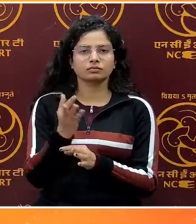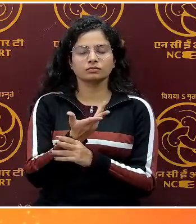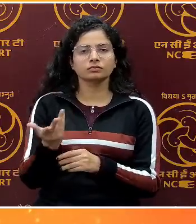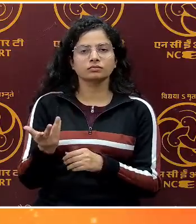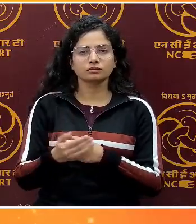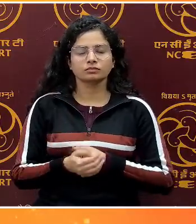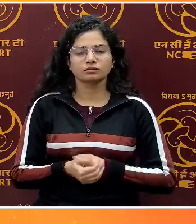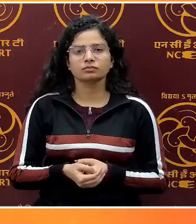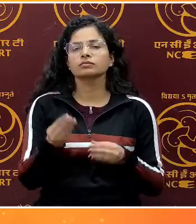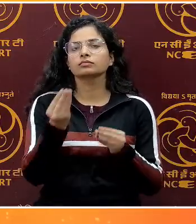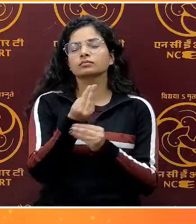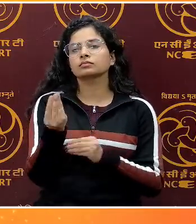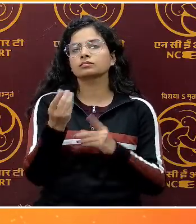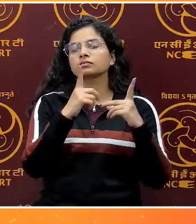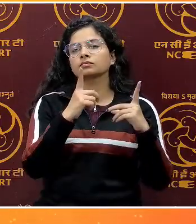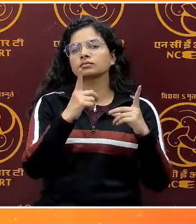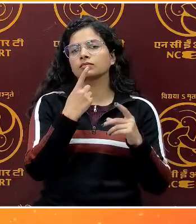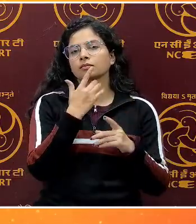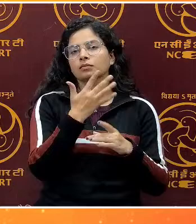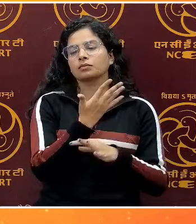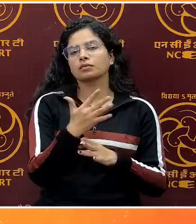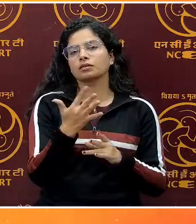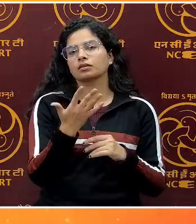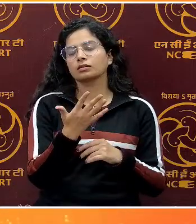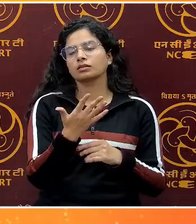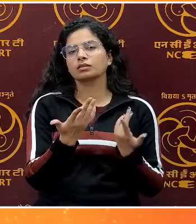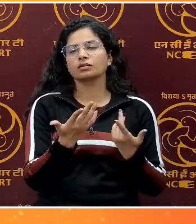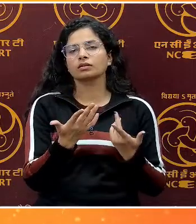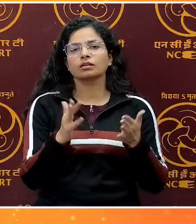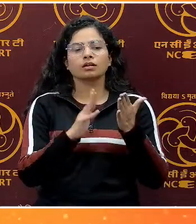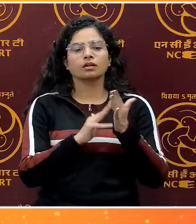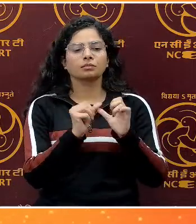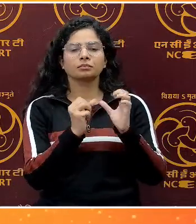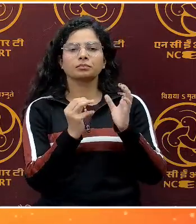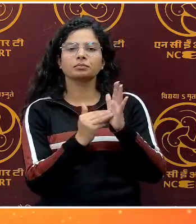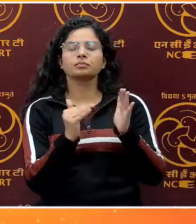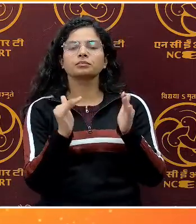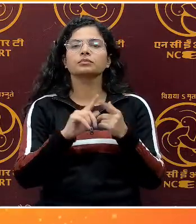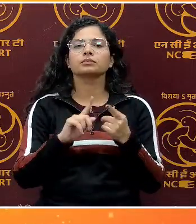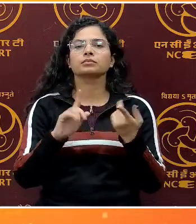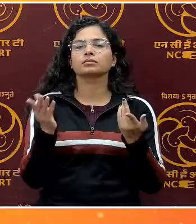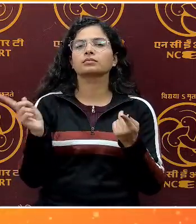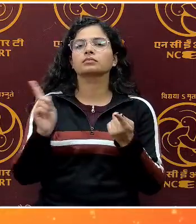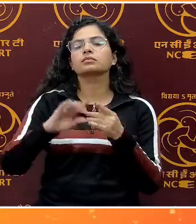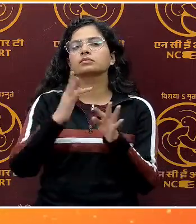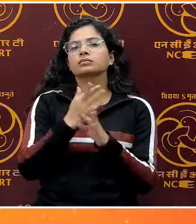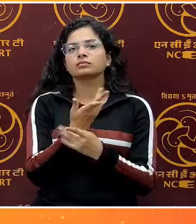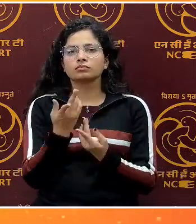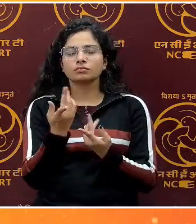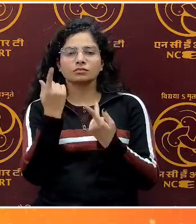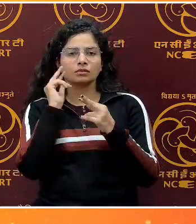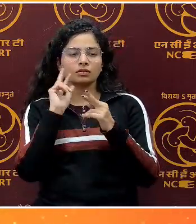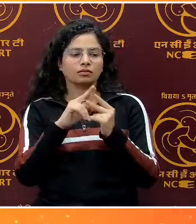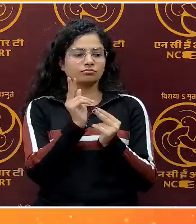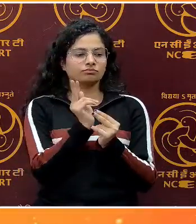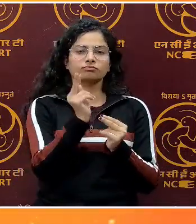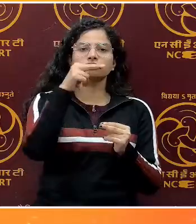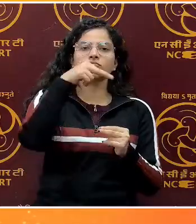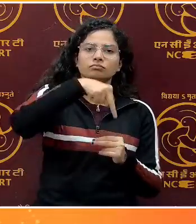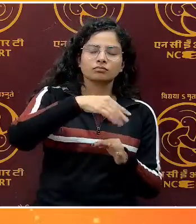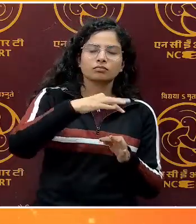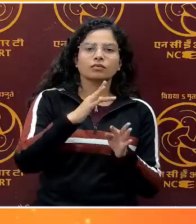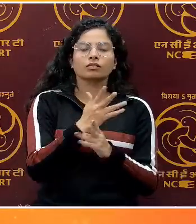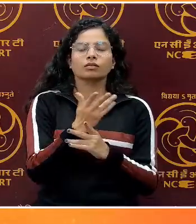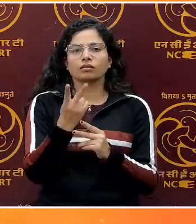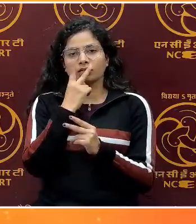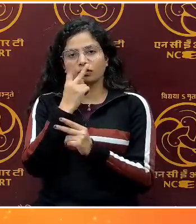in some mirrors, like when we go to a maze, what happens? Somewhere we look inverted, somewhere